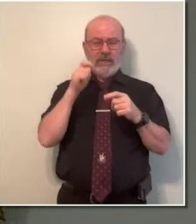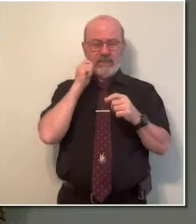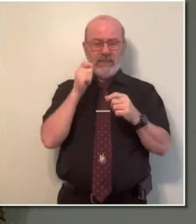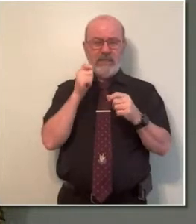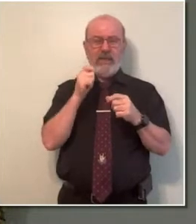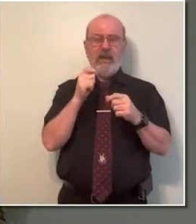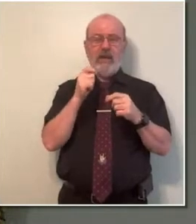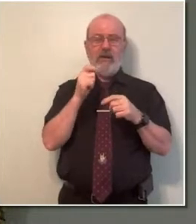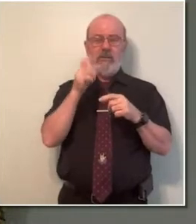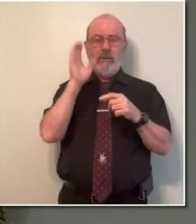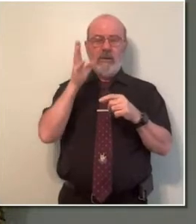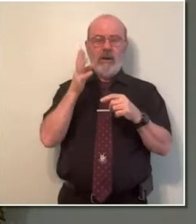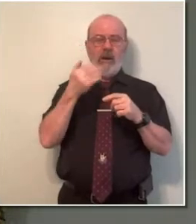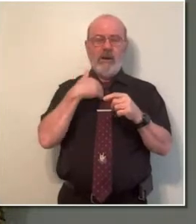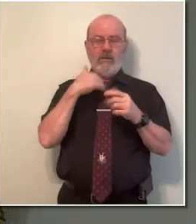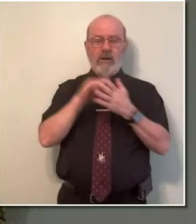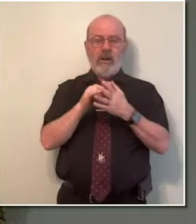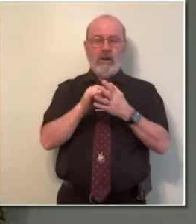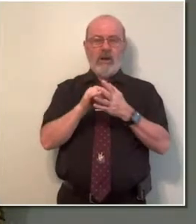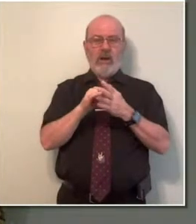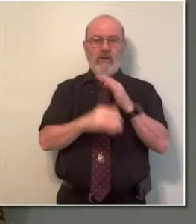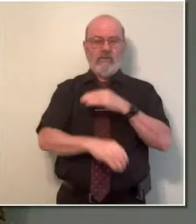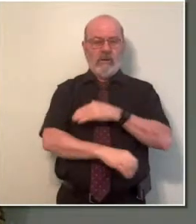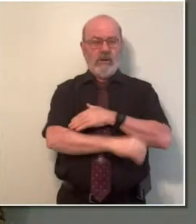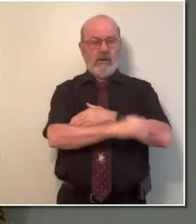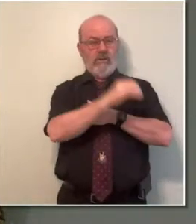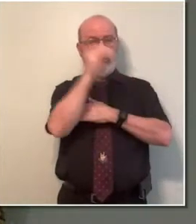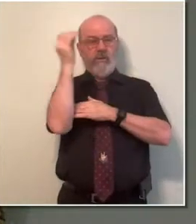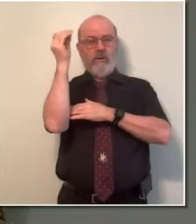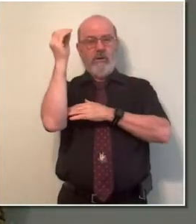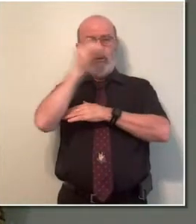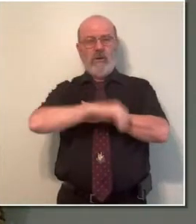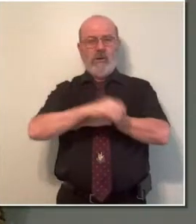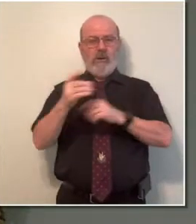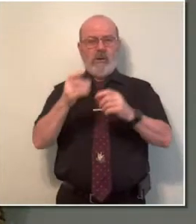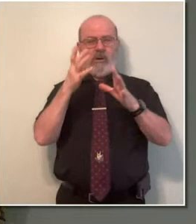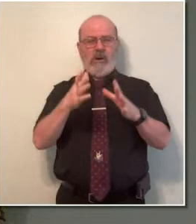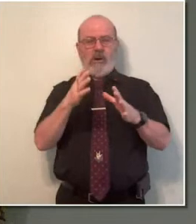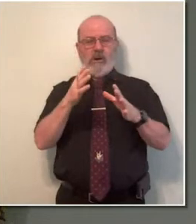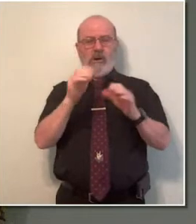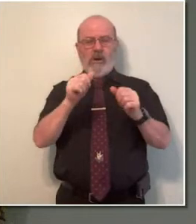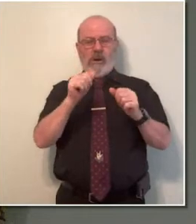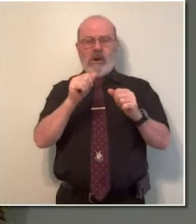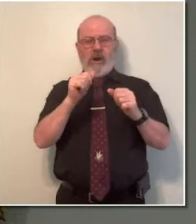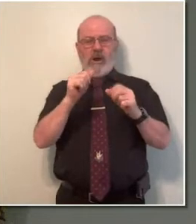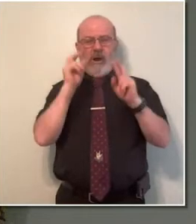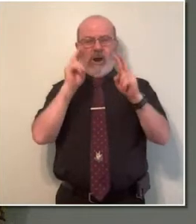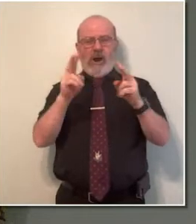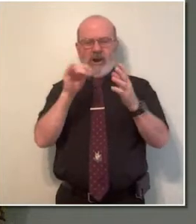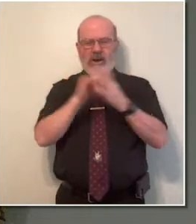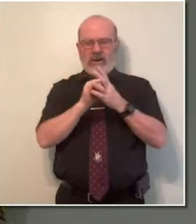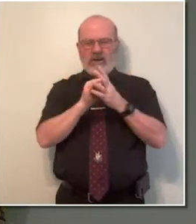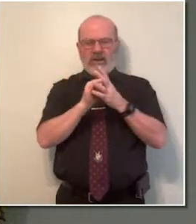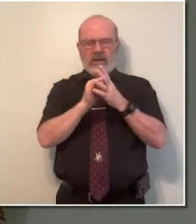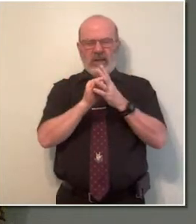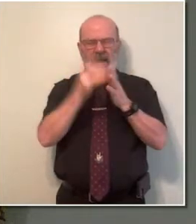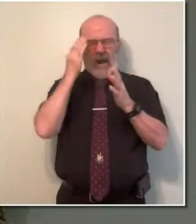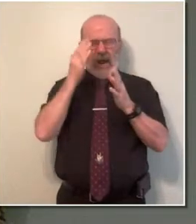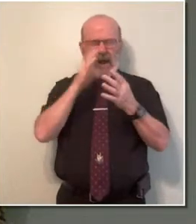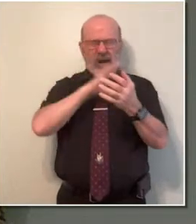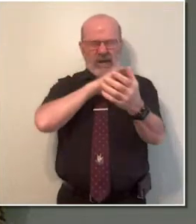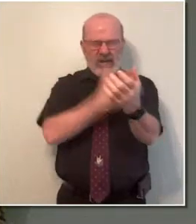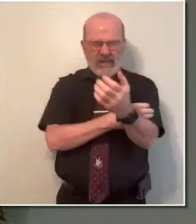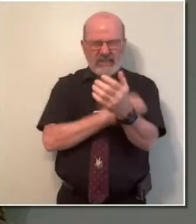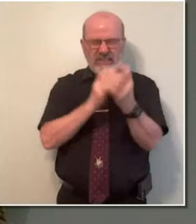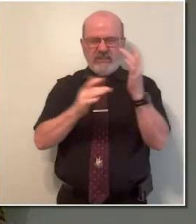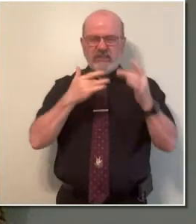imagine having that from sunup to sundown. The disciples were able to see that, and they knew the power that he had. They